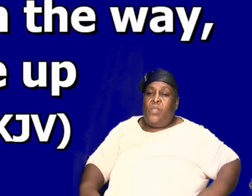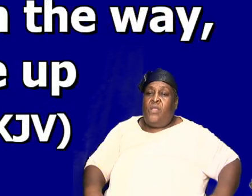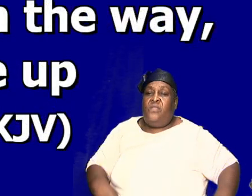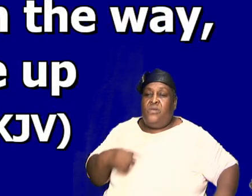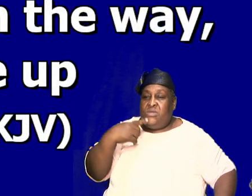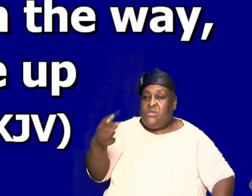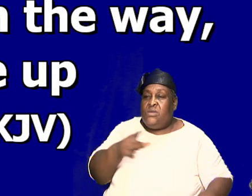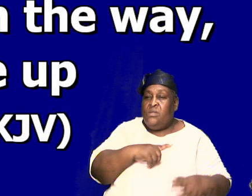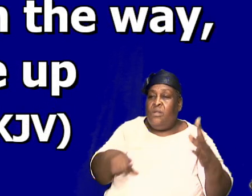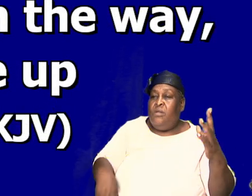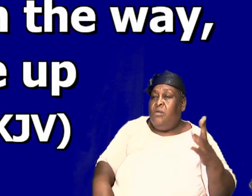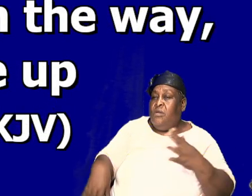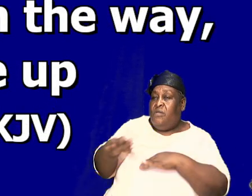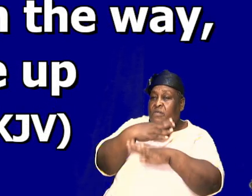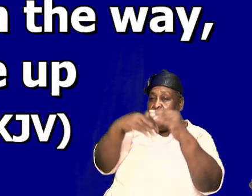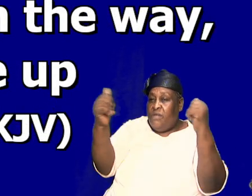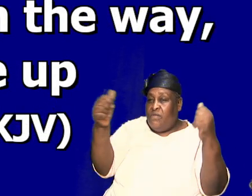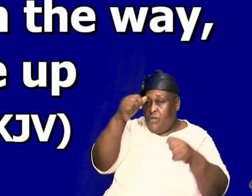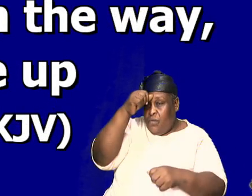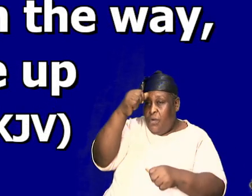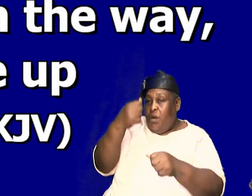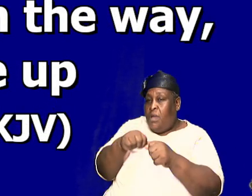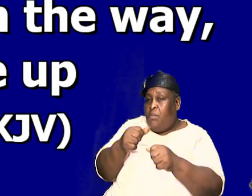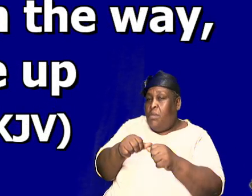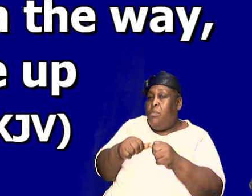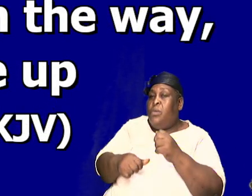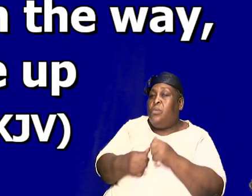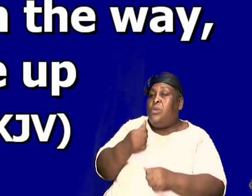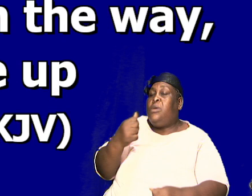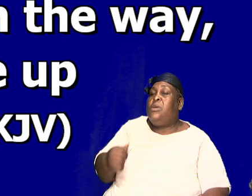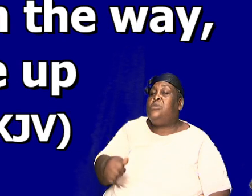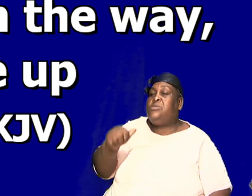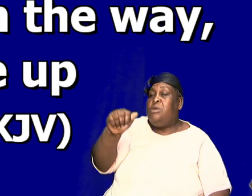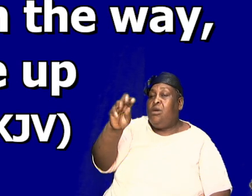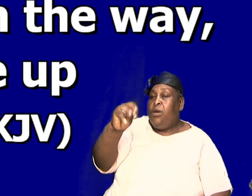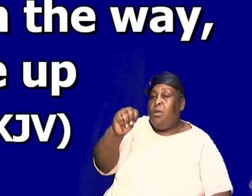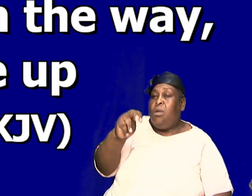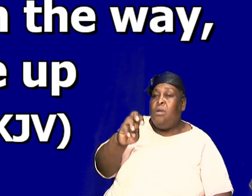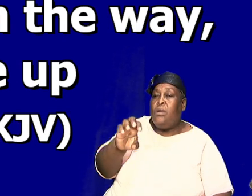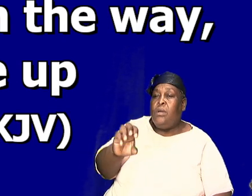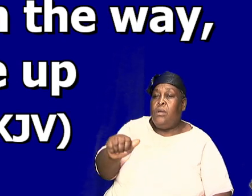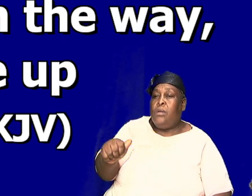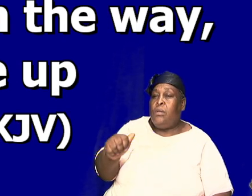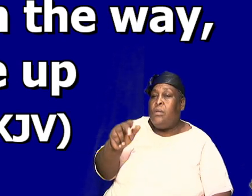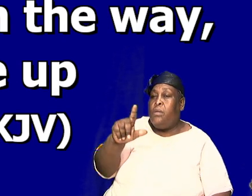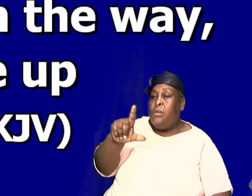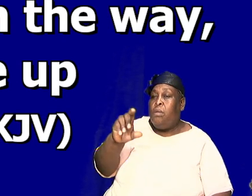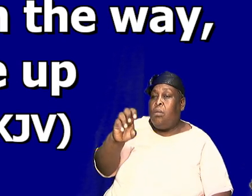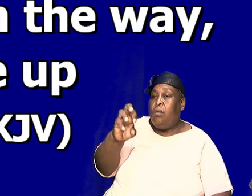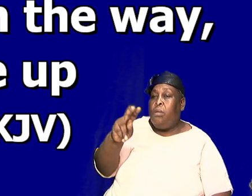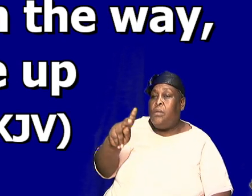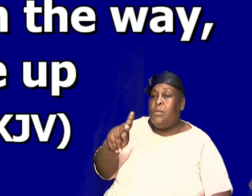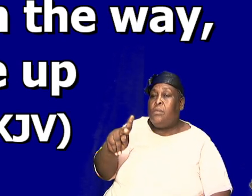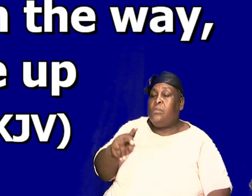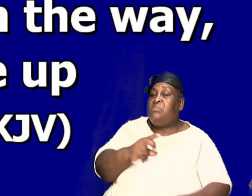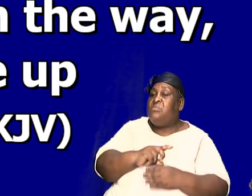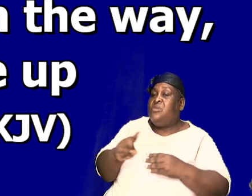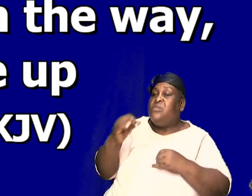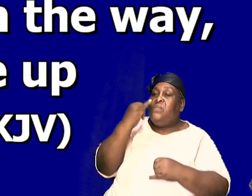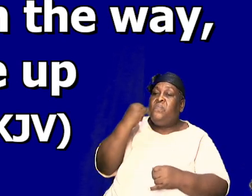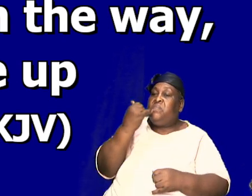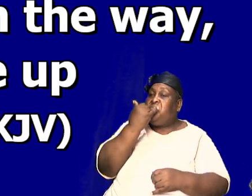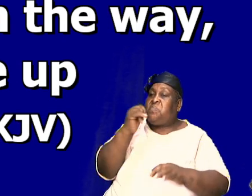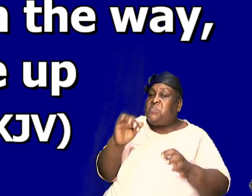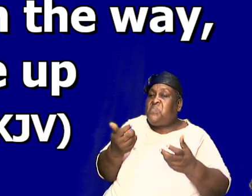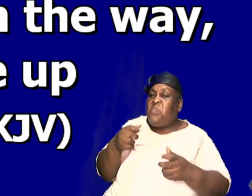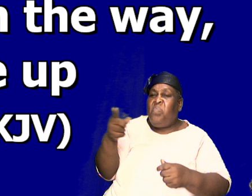Thus saith the Lord of hosts, I remember that which the Amalek did to Israel, how he laid waste for